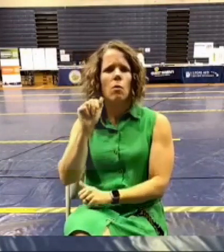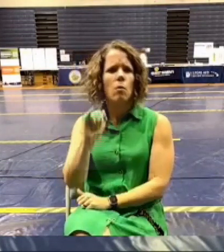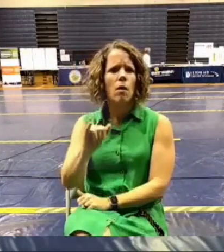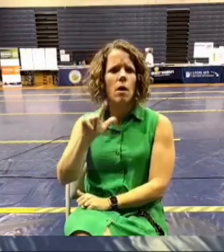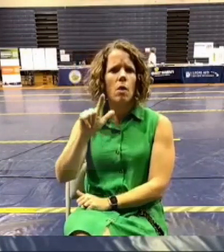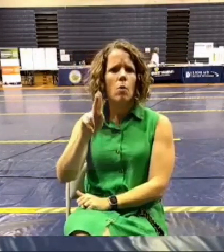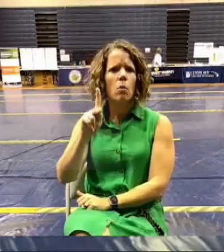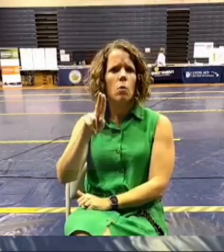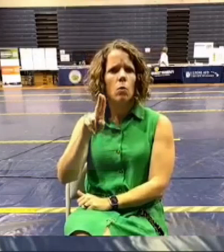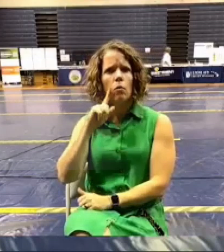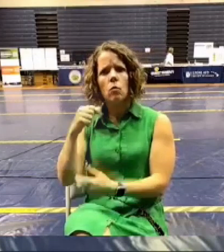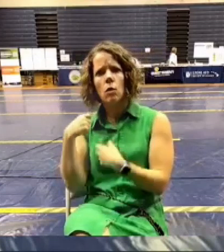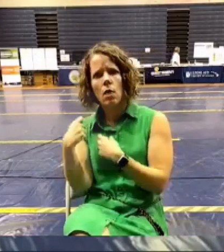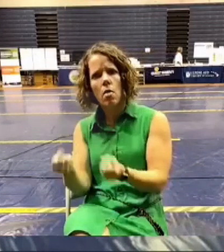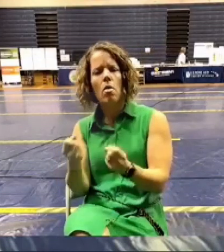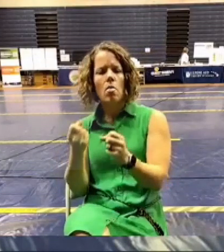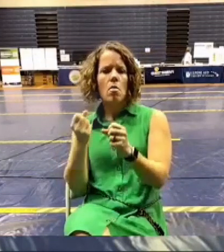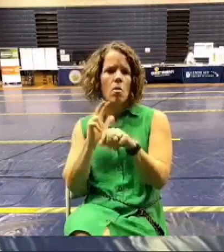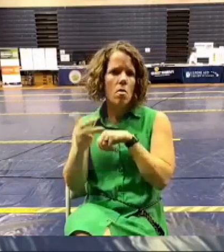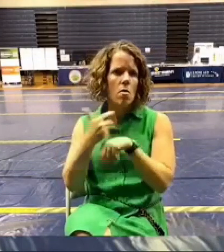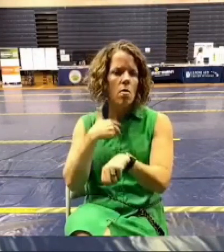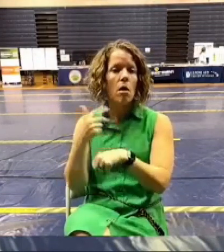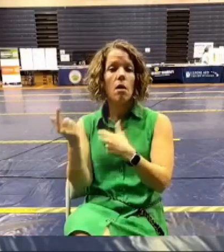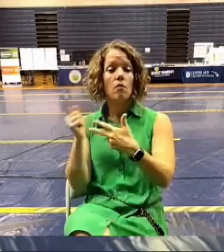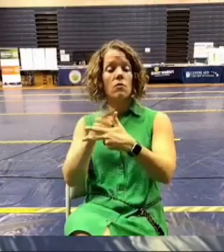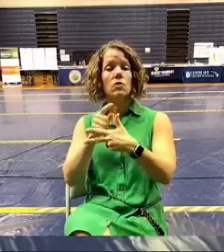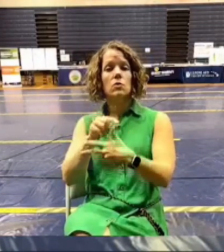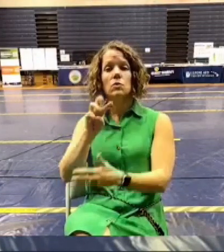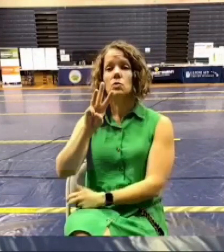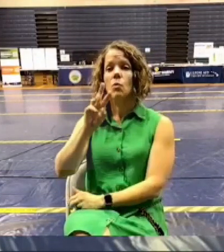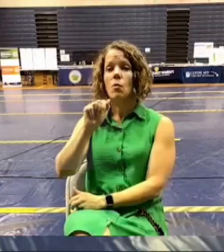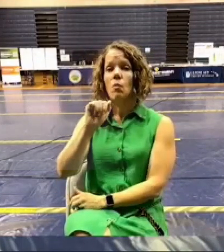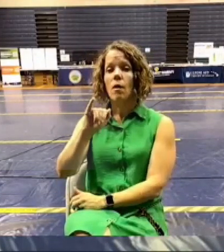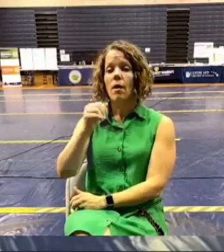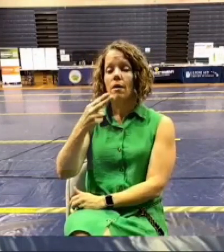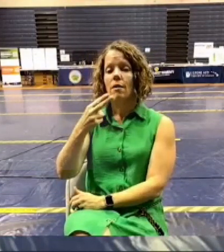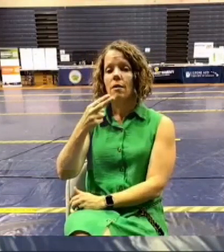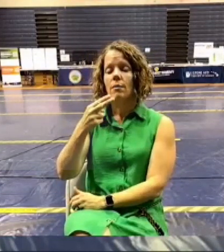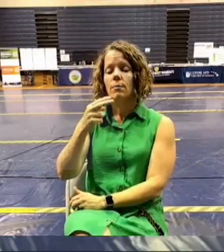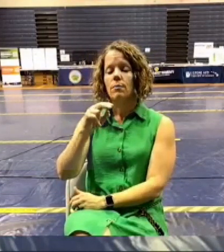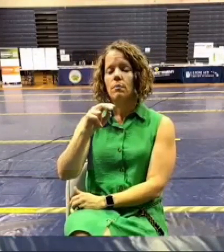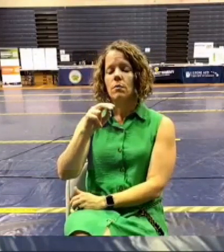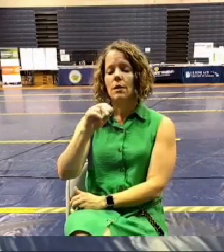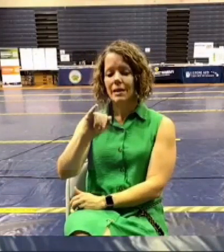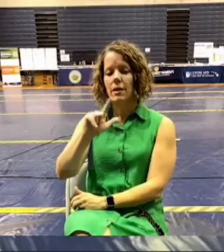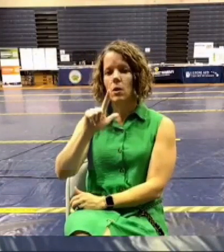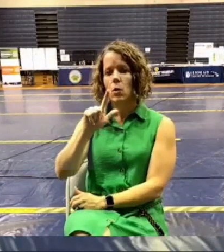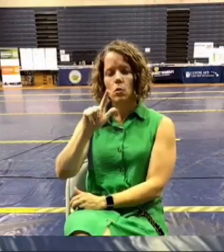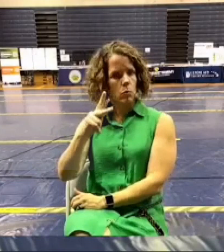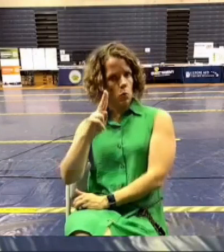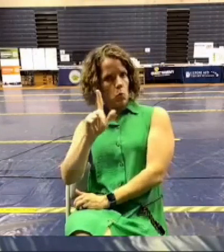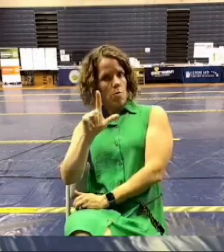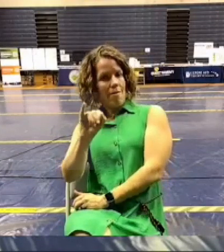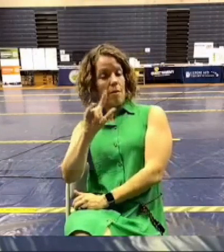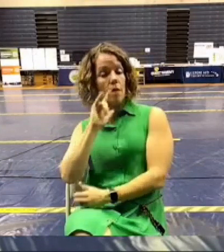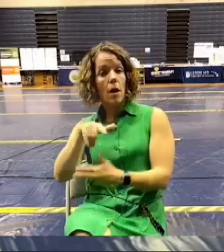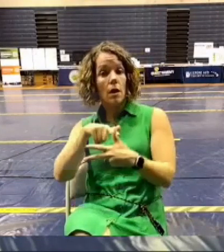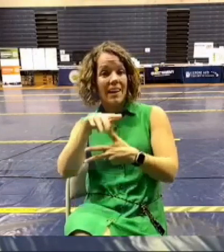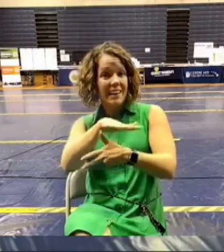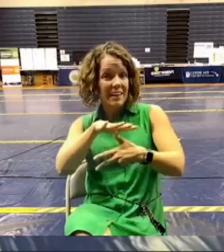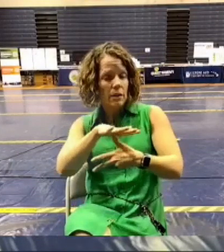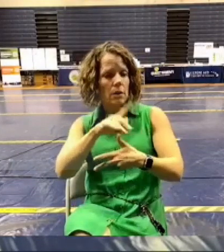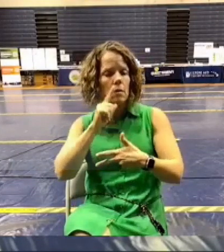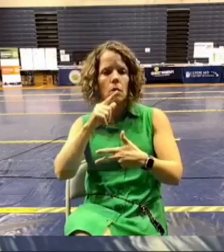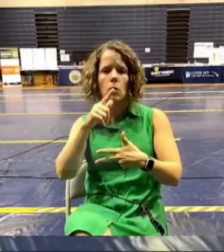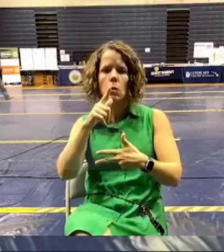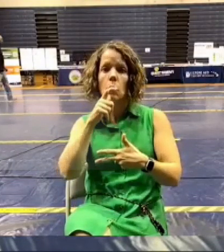this stuff over. Number one, Wahikuli. Wahikuli area is under